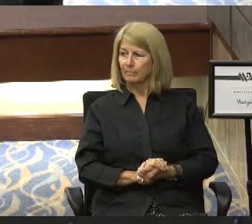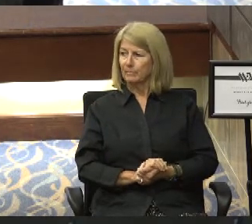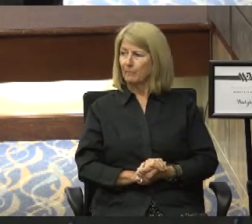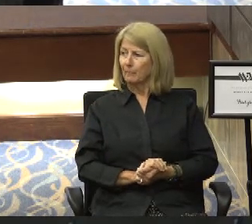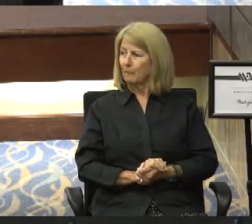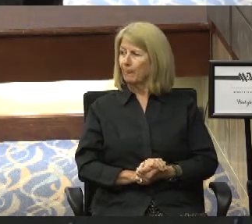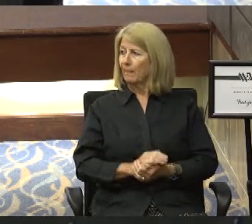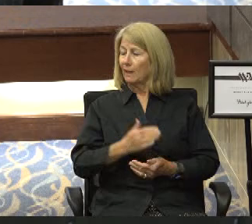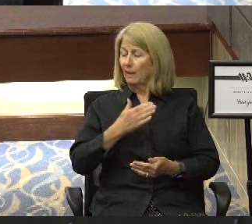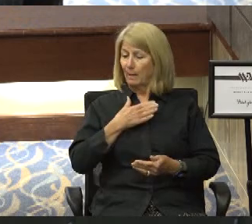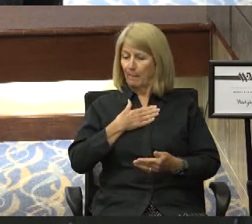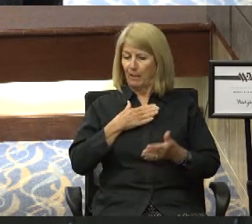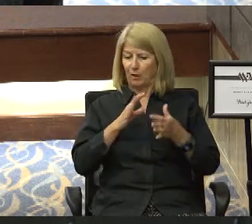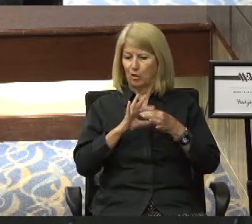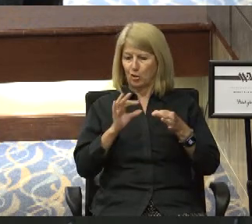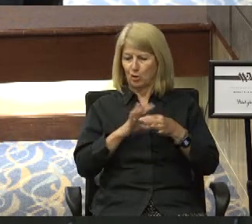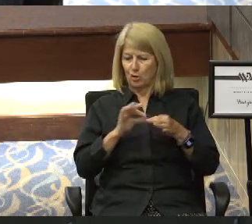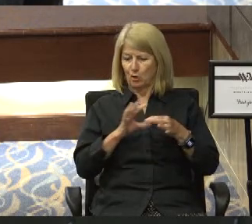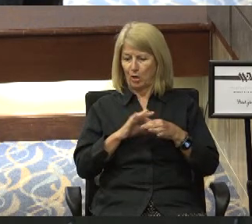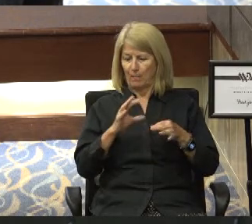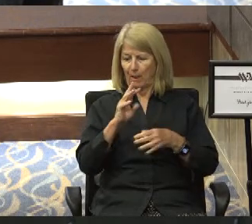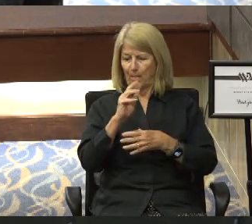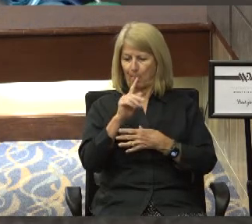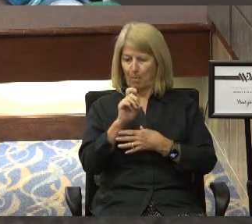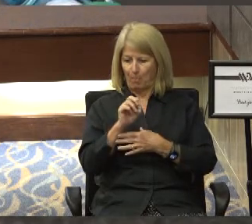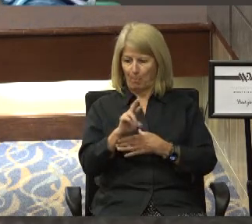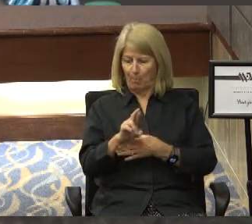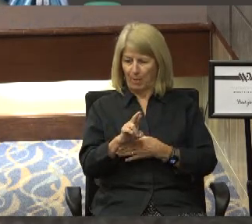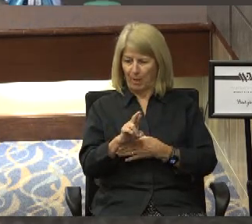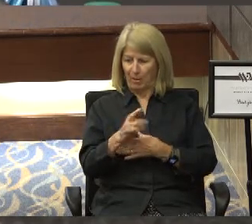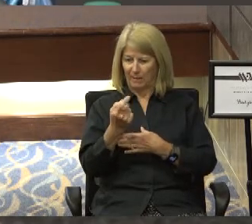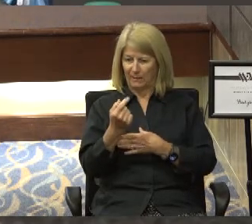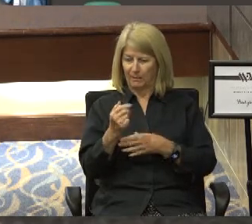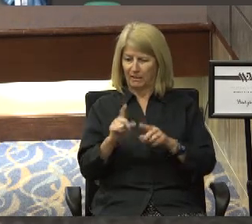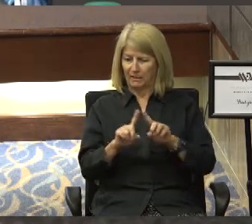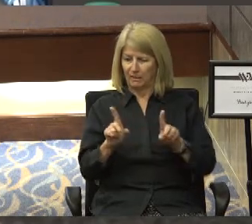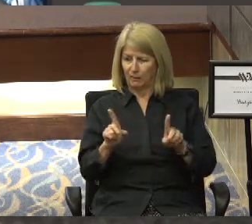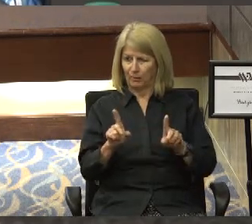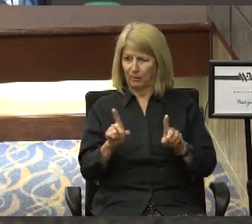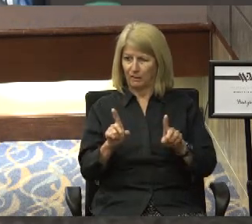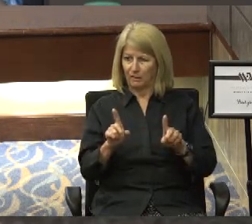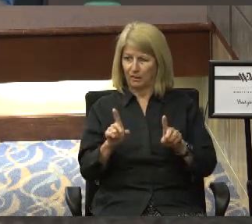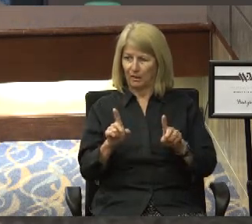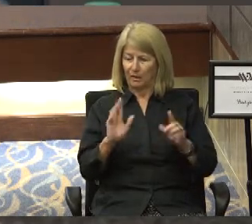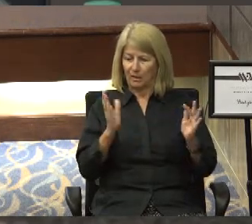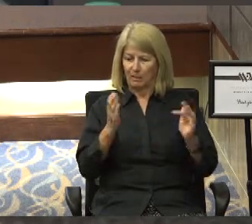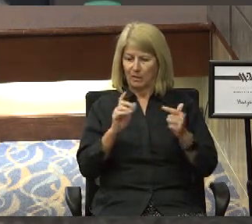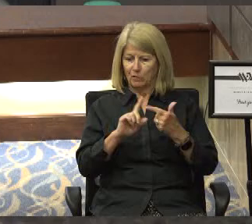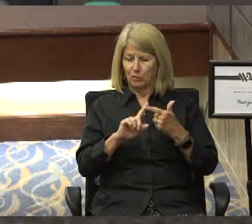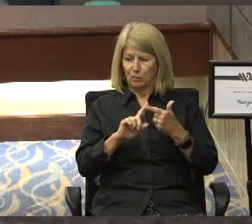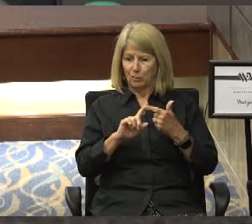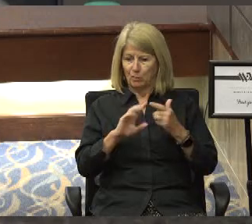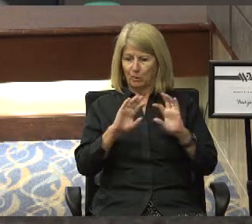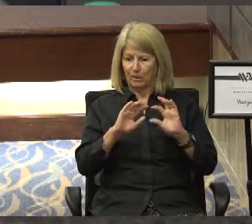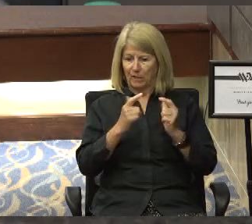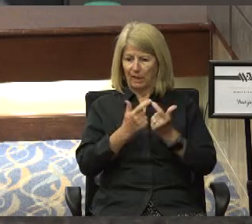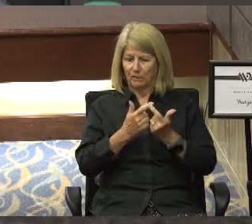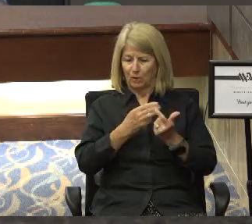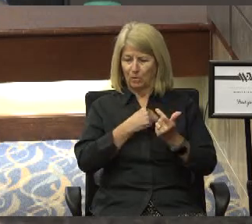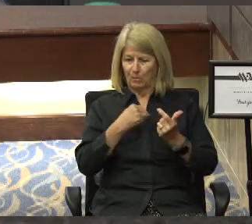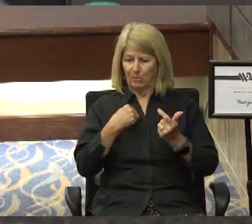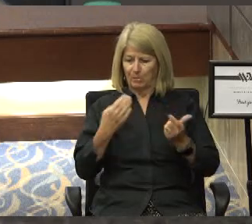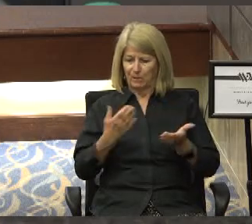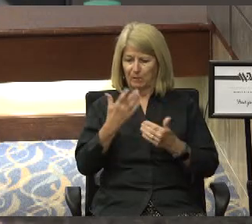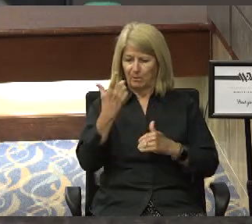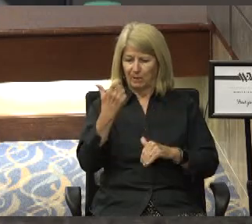My comments, Mayor, are going to be a little different than my council members here, because I'm